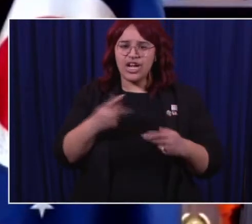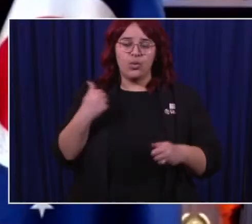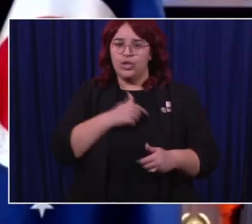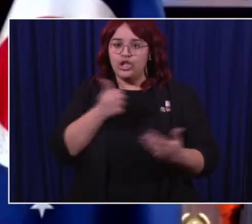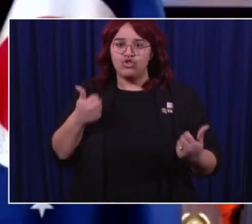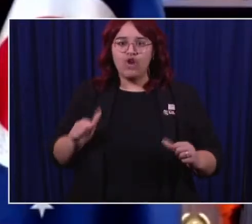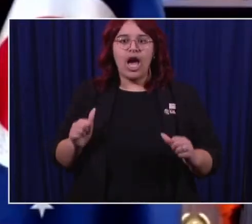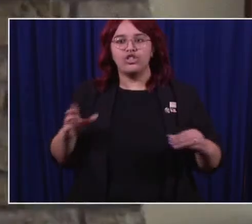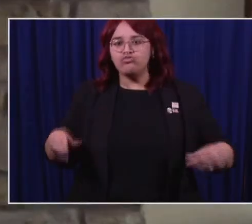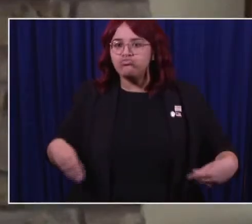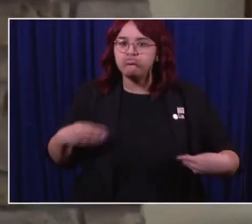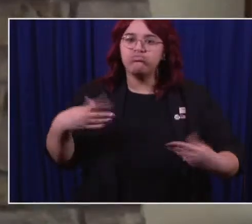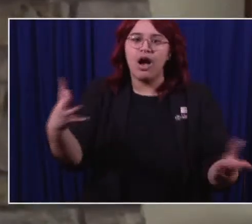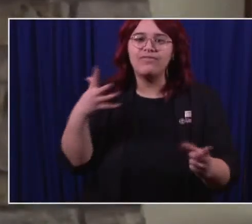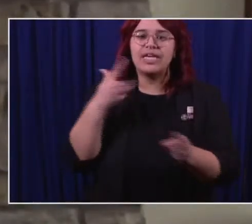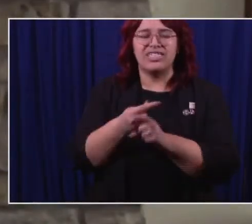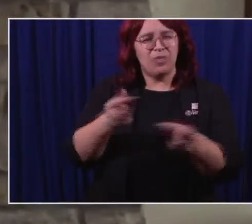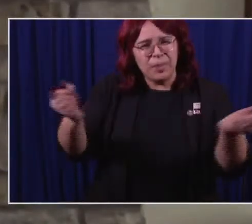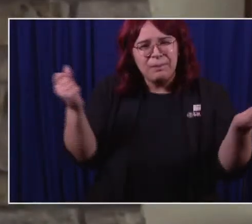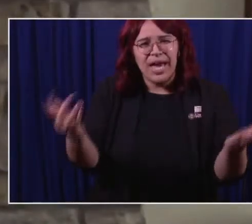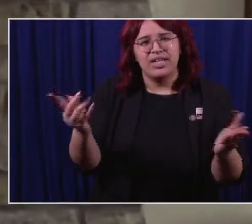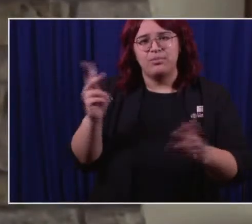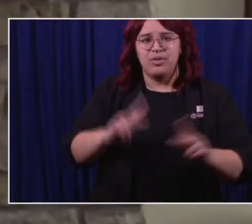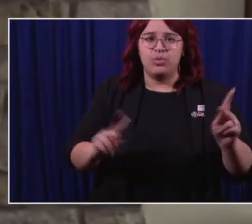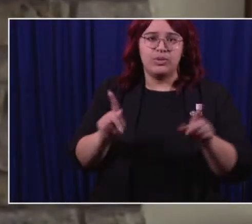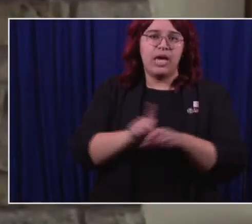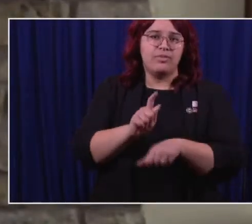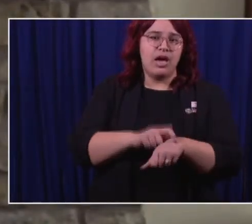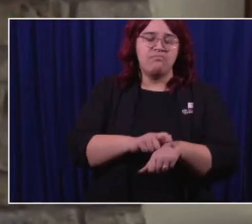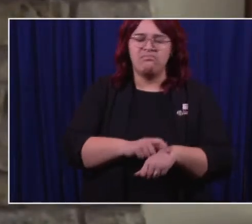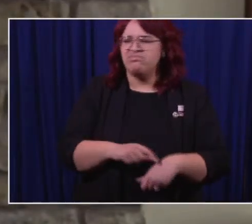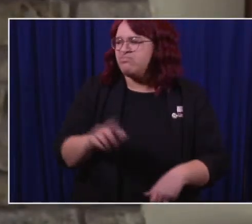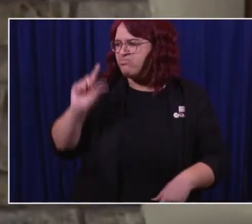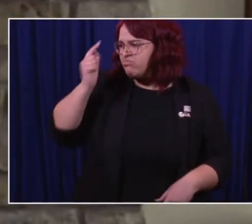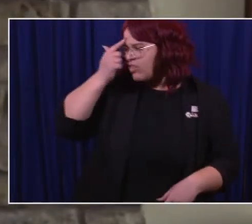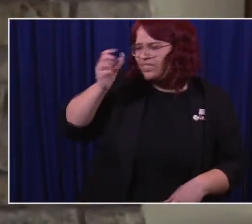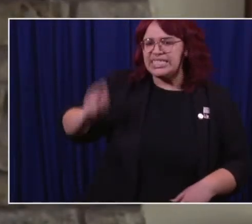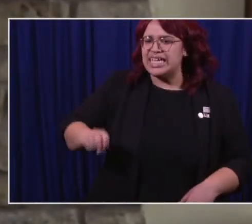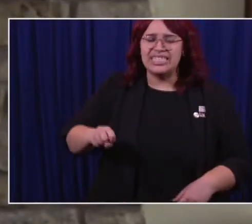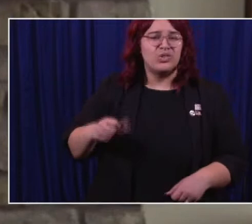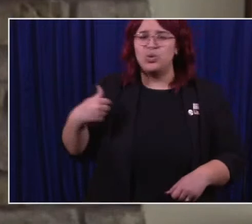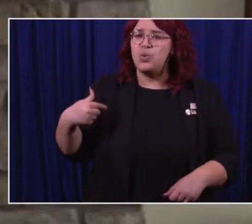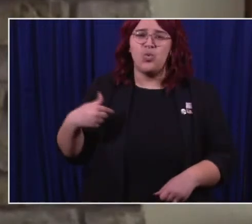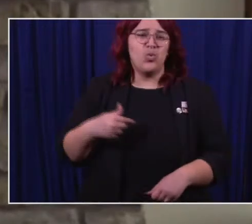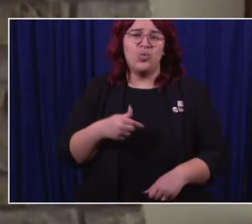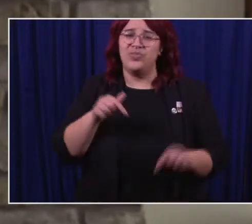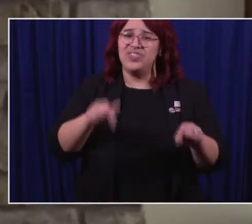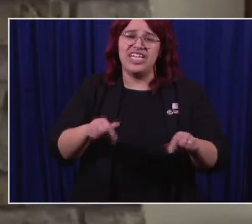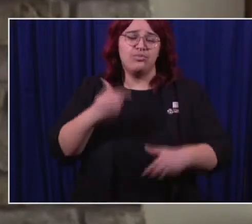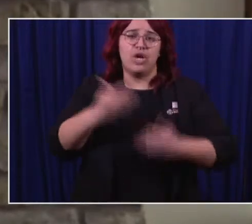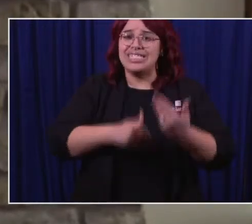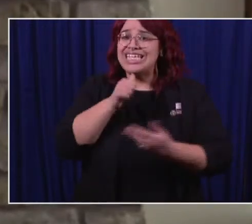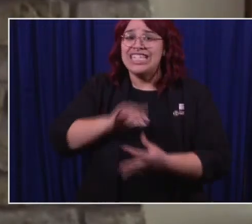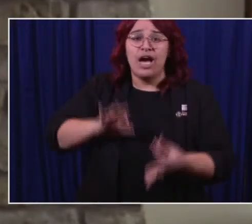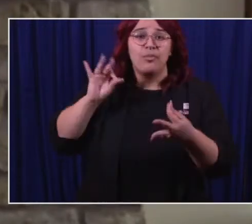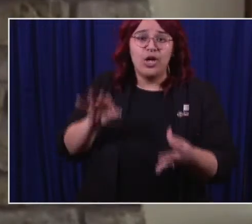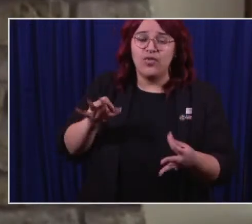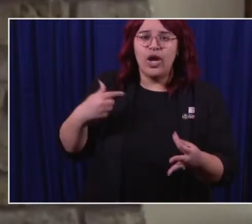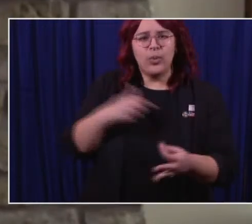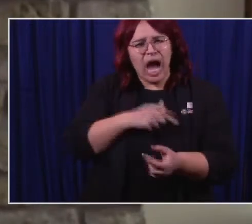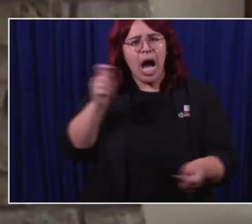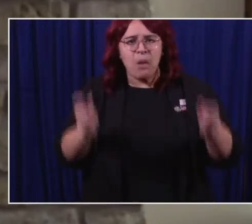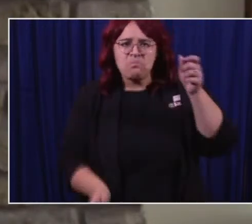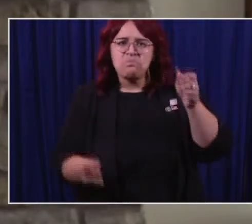underserved populations. This is a work in progress. It's not perfect. We're not there yet, but we're working with people at the local